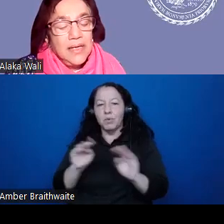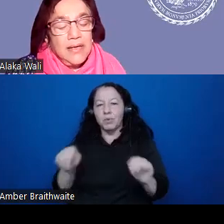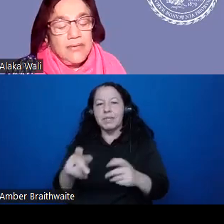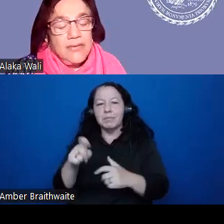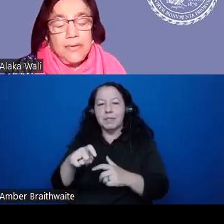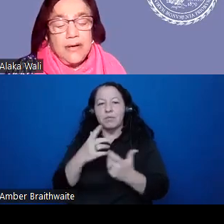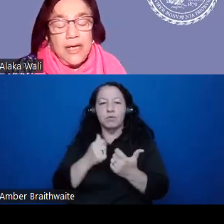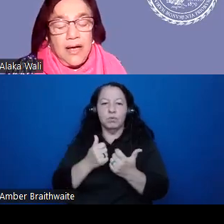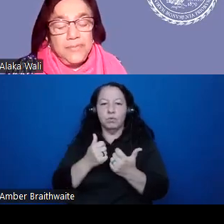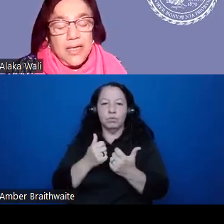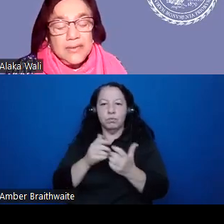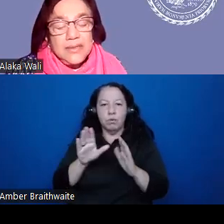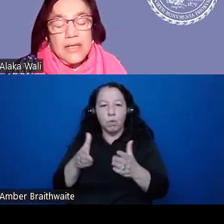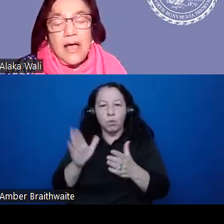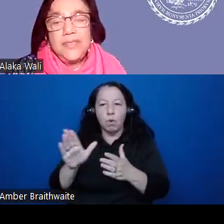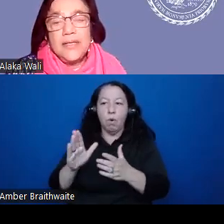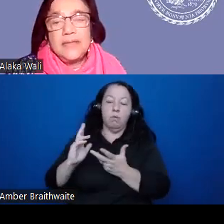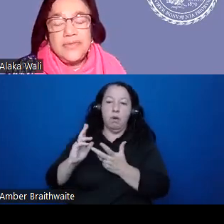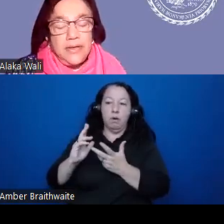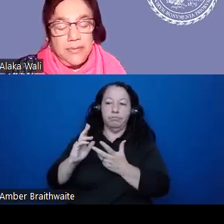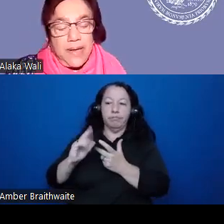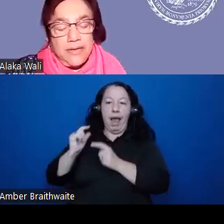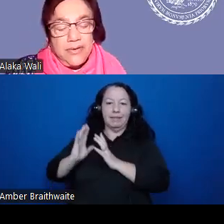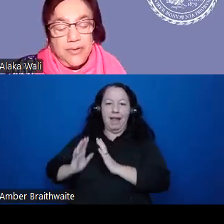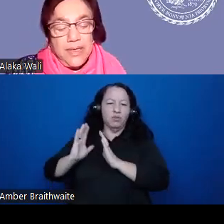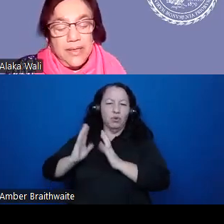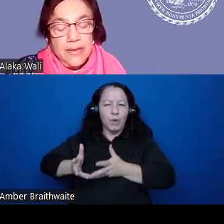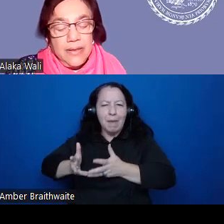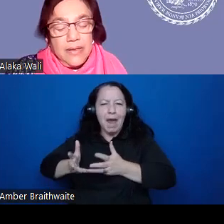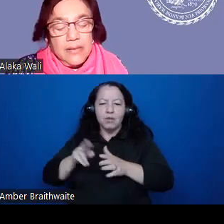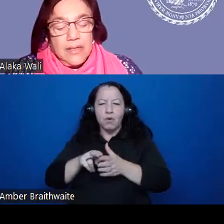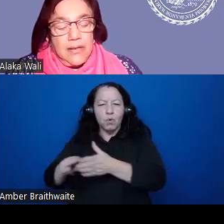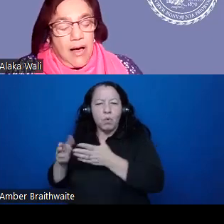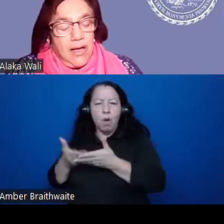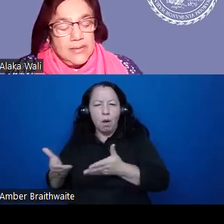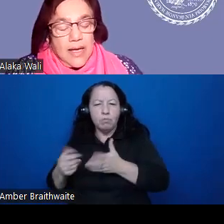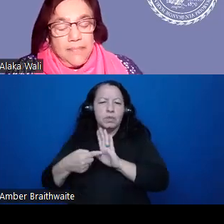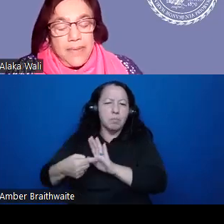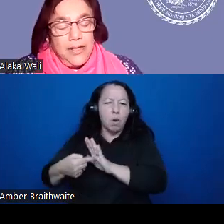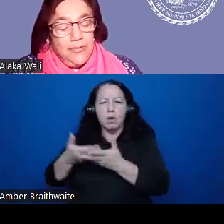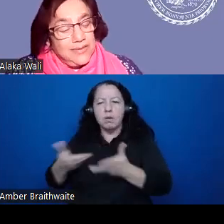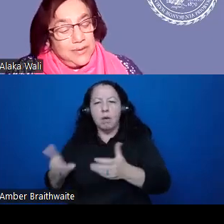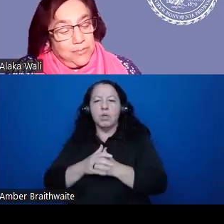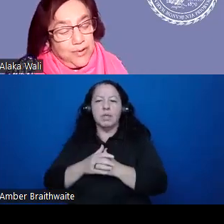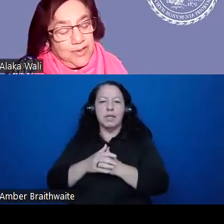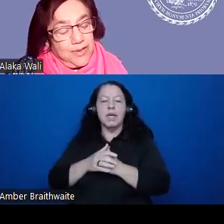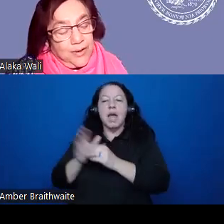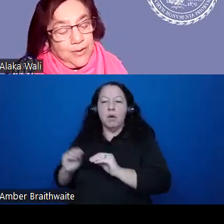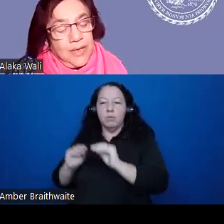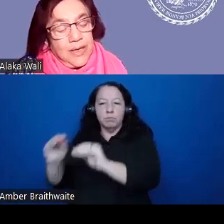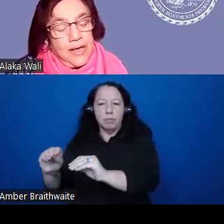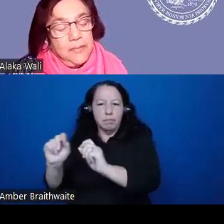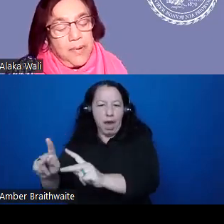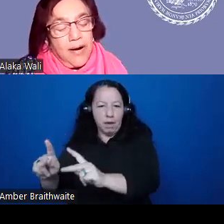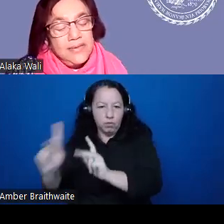remains, funerary objects, and objects of sacred patrimony. The law is ambiguously worded,